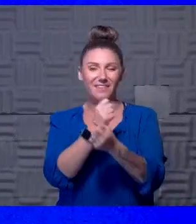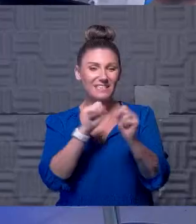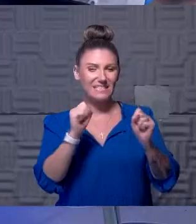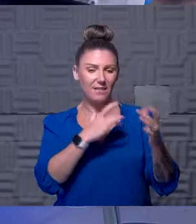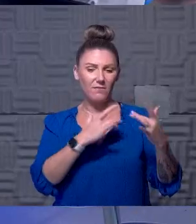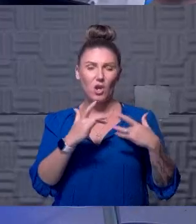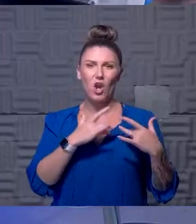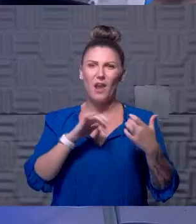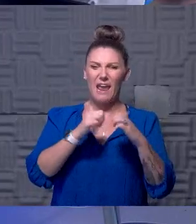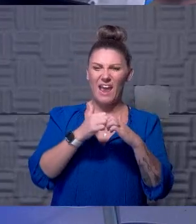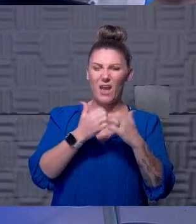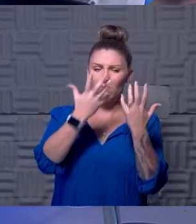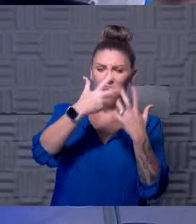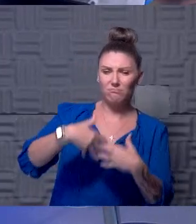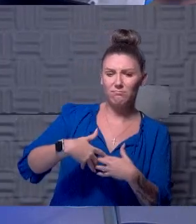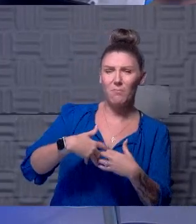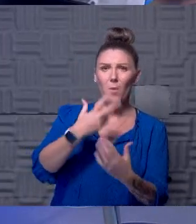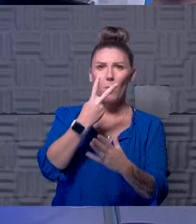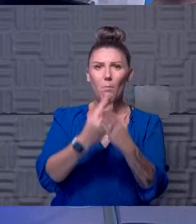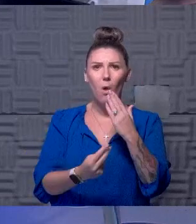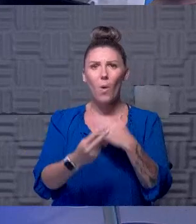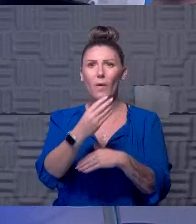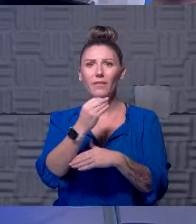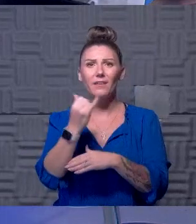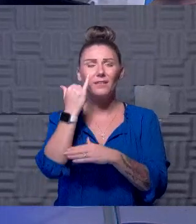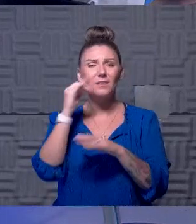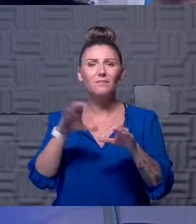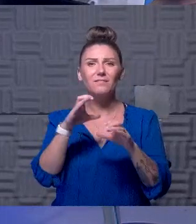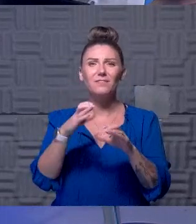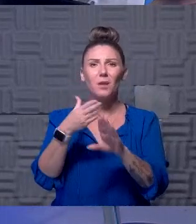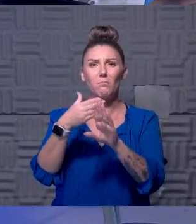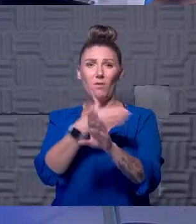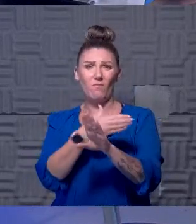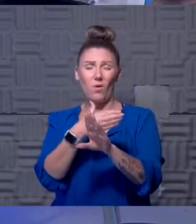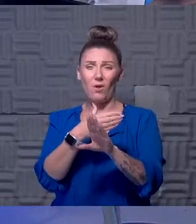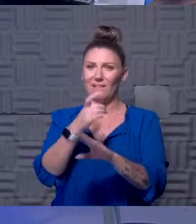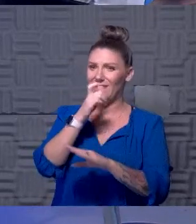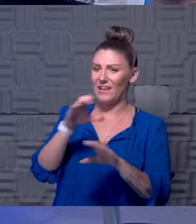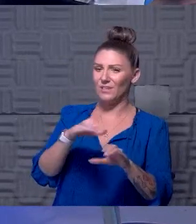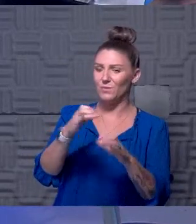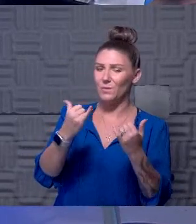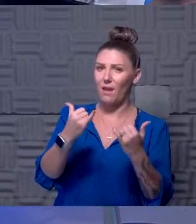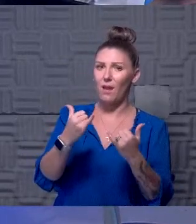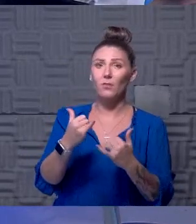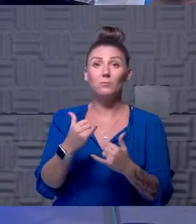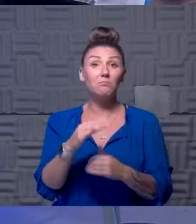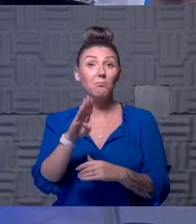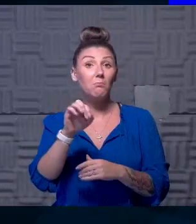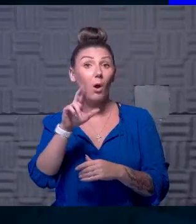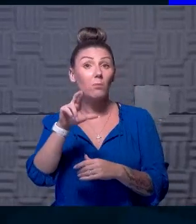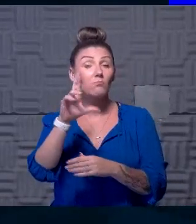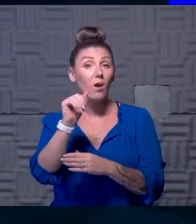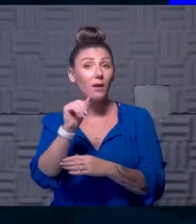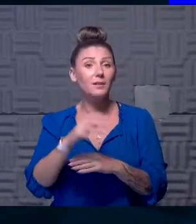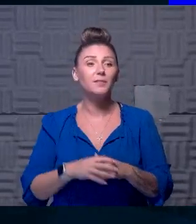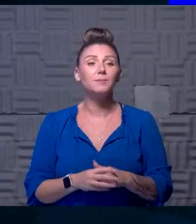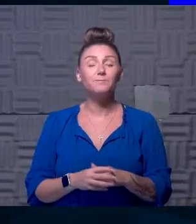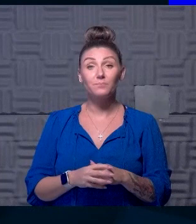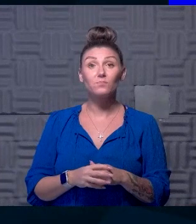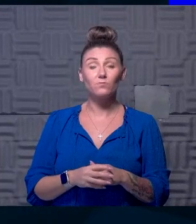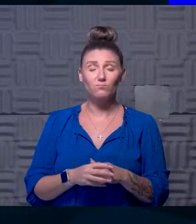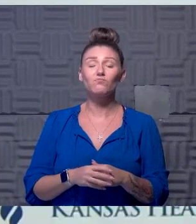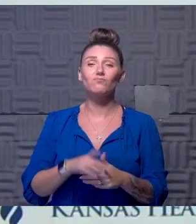do we reconcile those 2 points? And if we've done it before, should we not do it now? Just tell me with that, Barbara. Clarify. When we